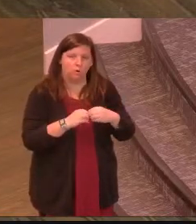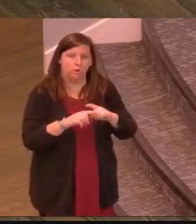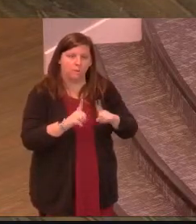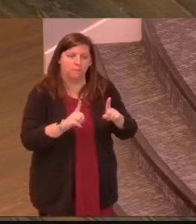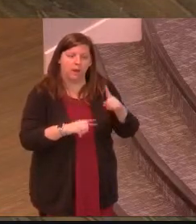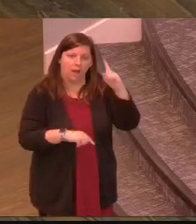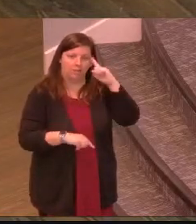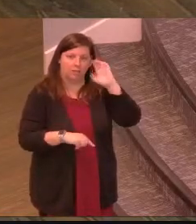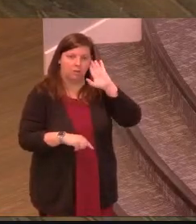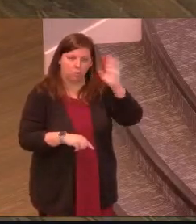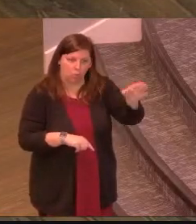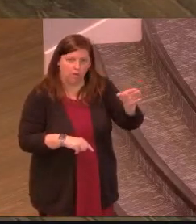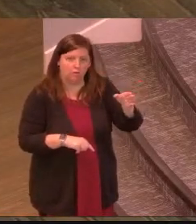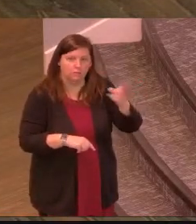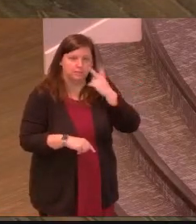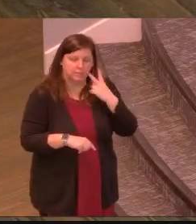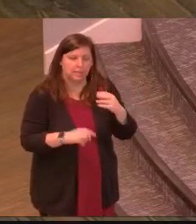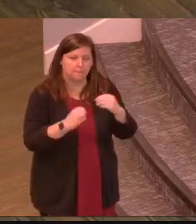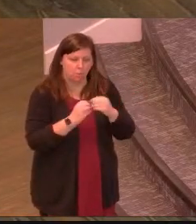I was